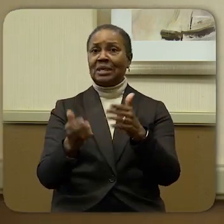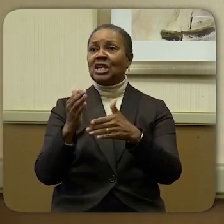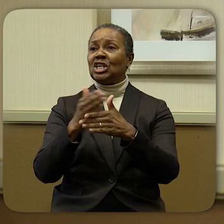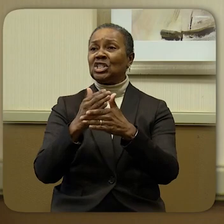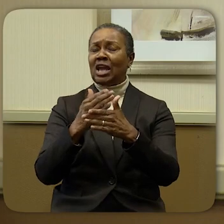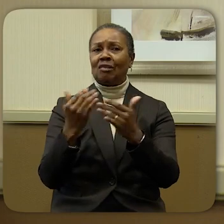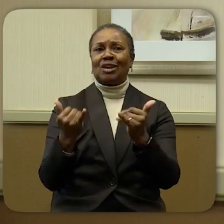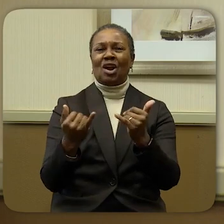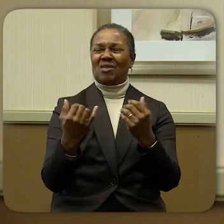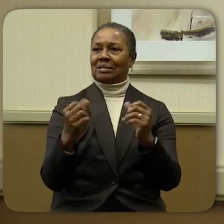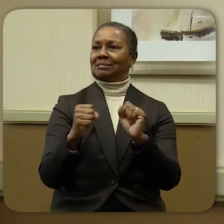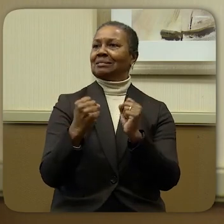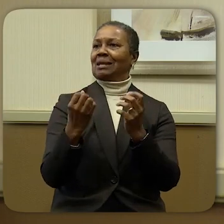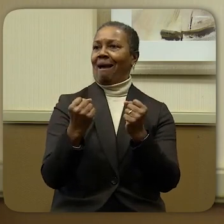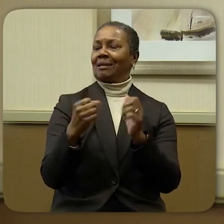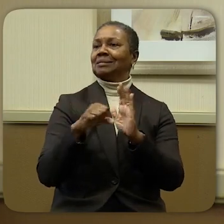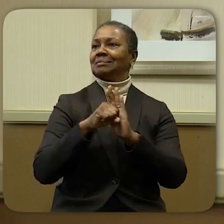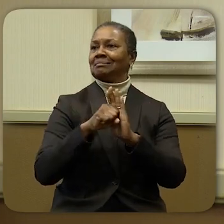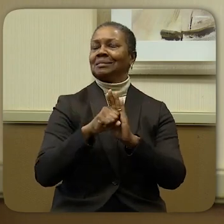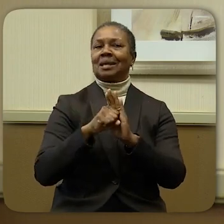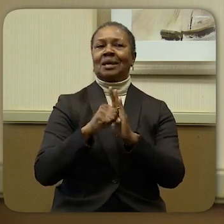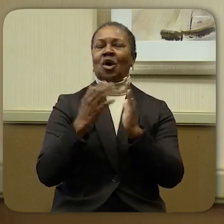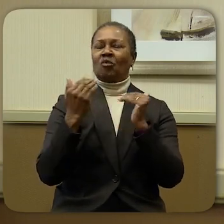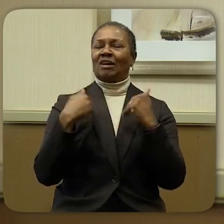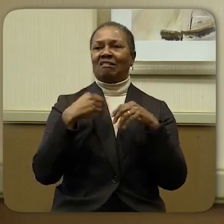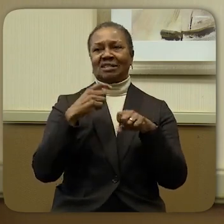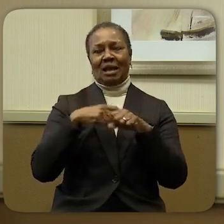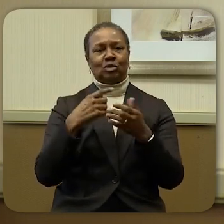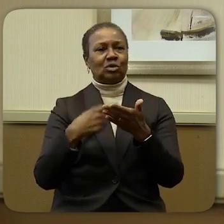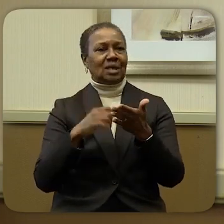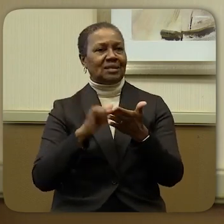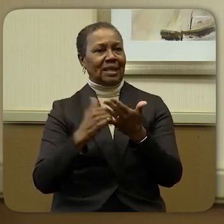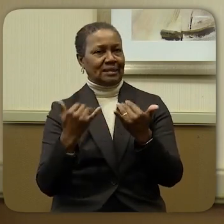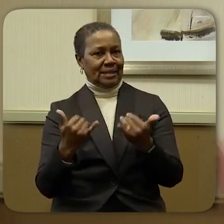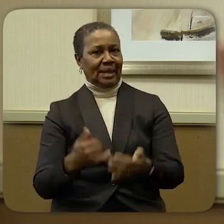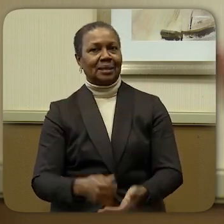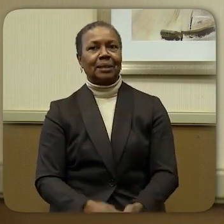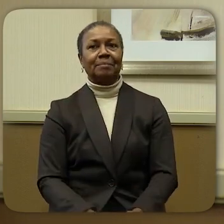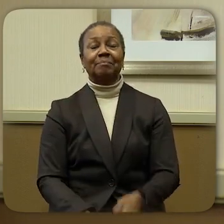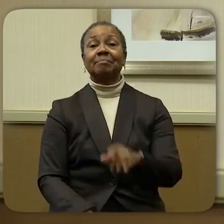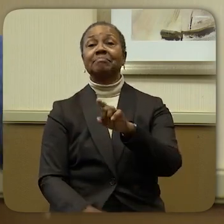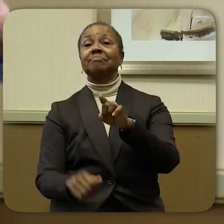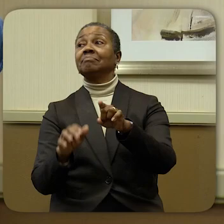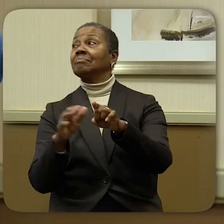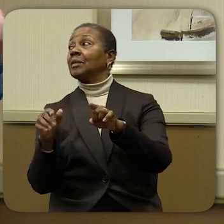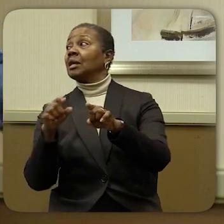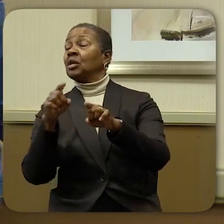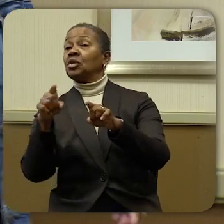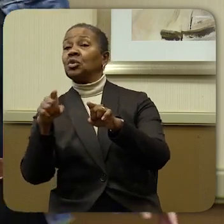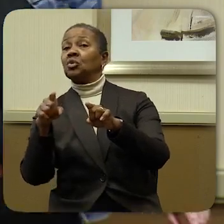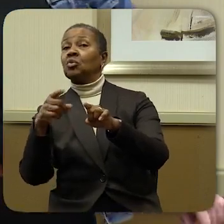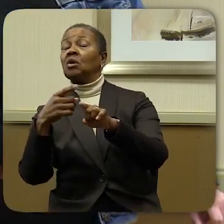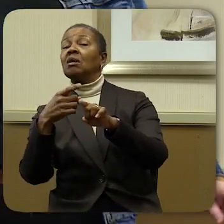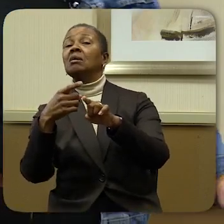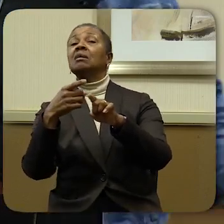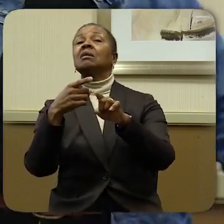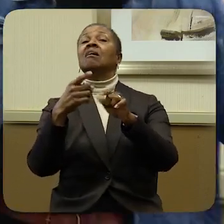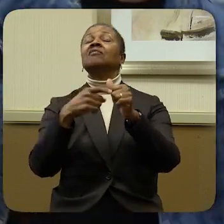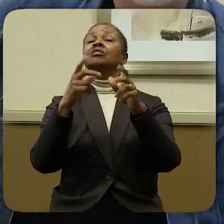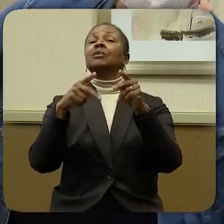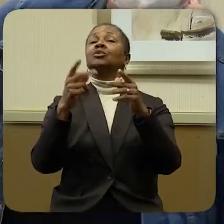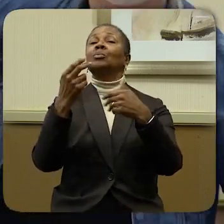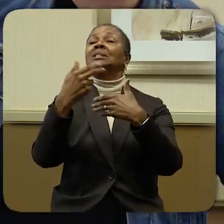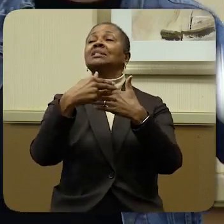share, but we'll make sure that we can have some time to talk about that today. All right, and Kelly, you're our first